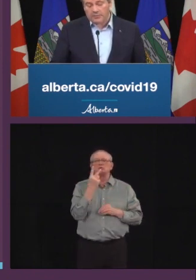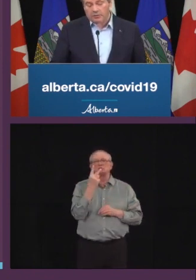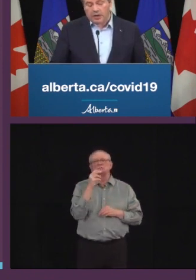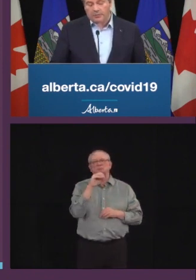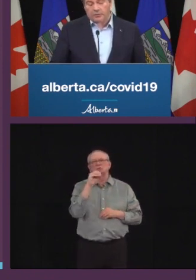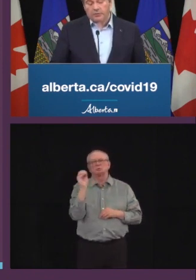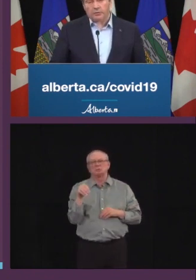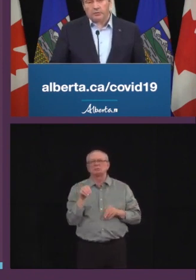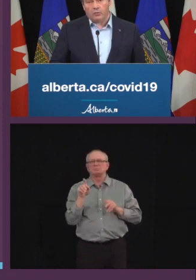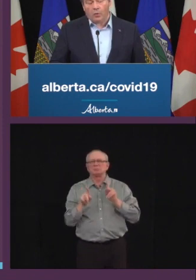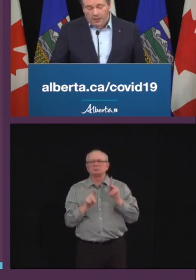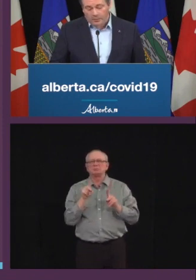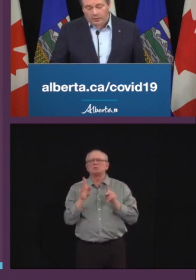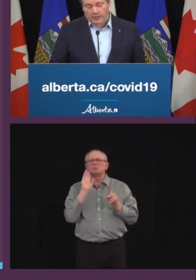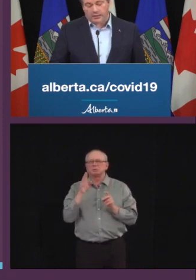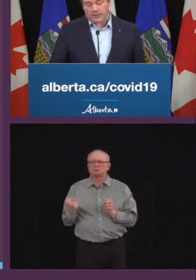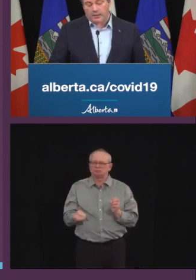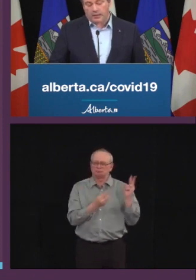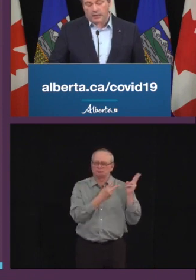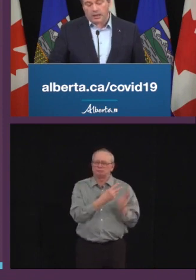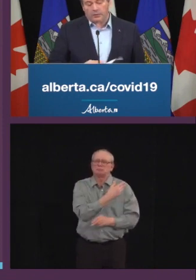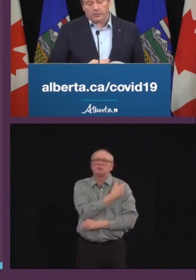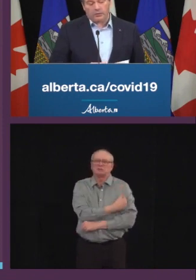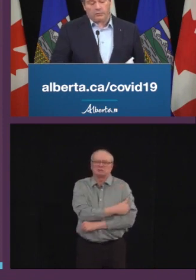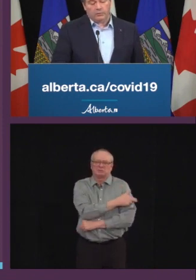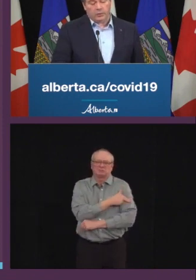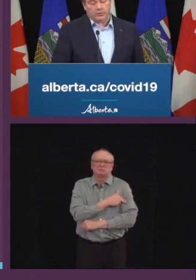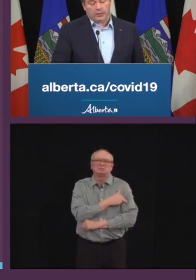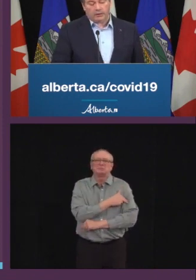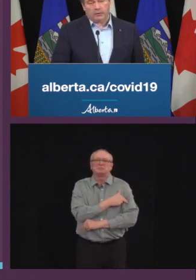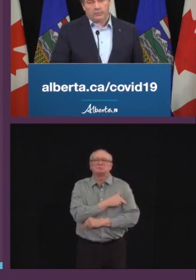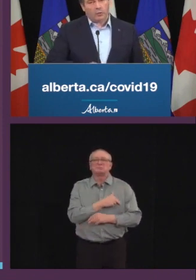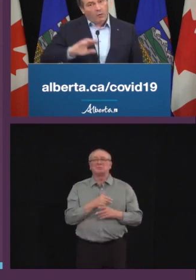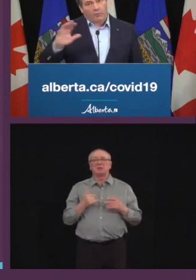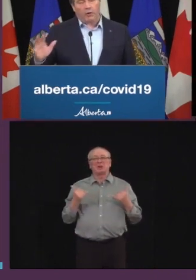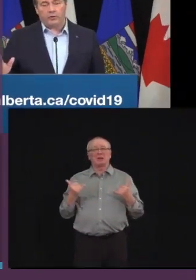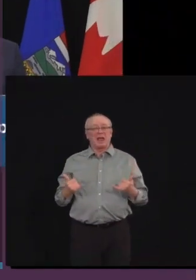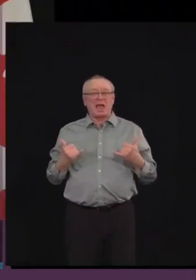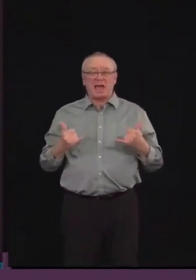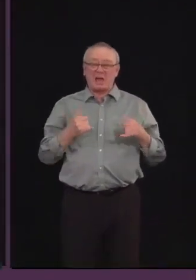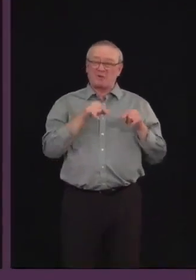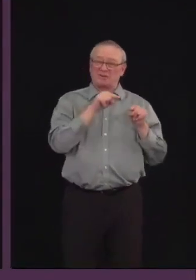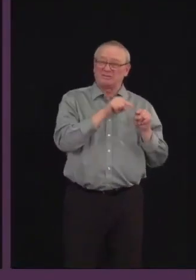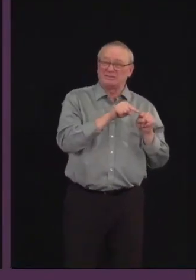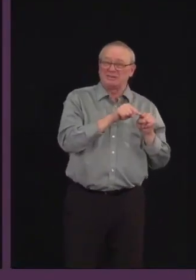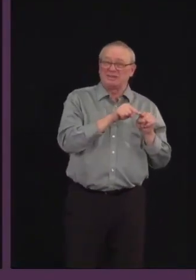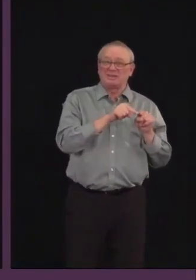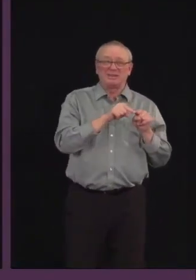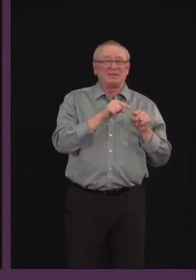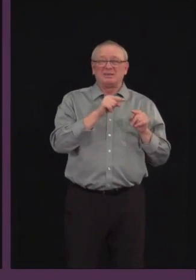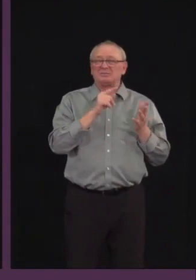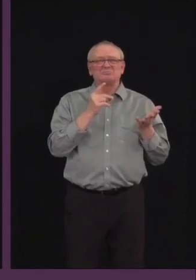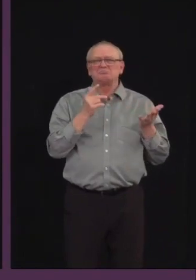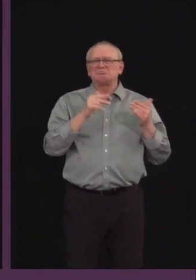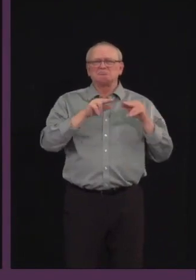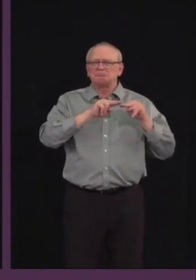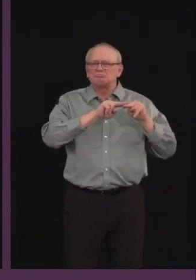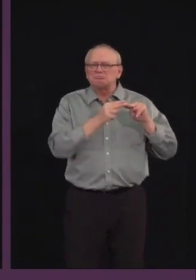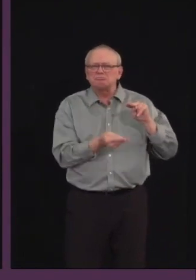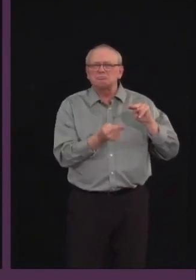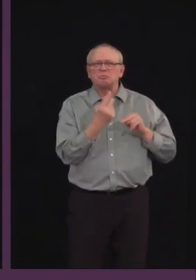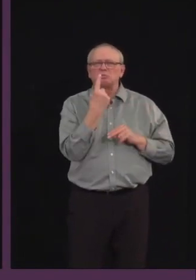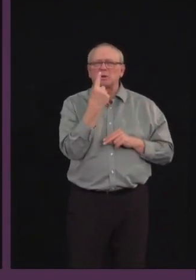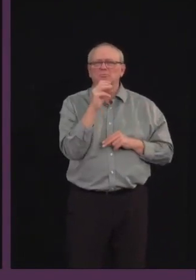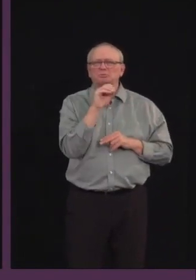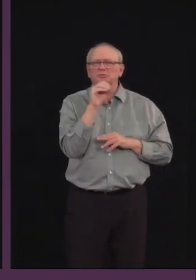This estimate drops to 1% under the new low scenario. So overall, you can see that based on the real experience we have